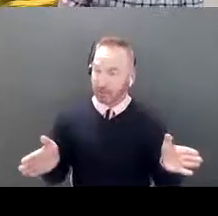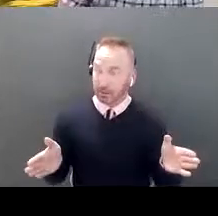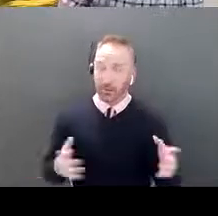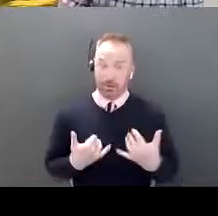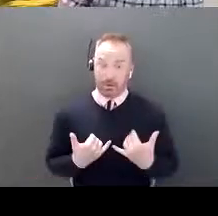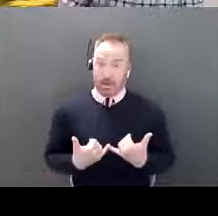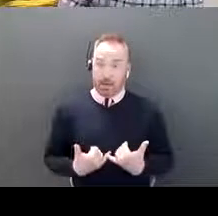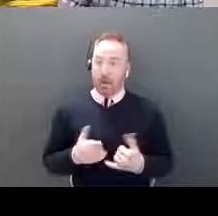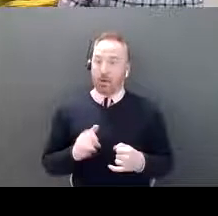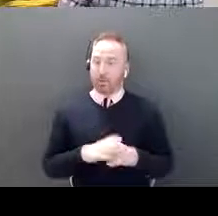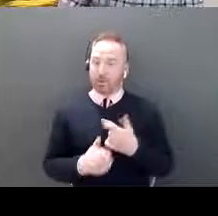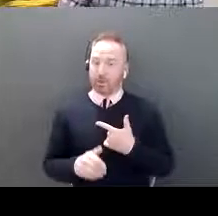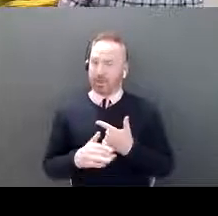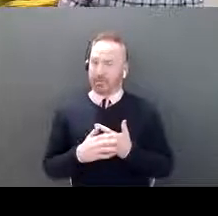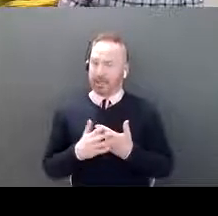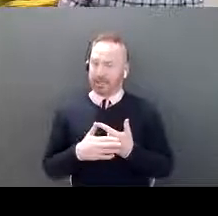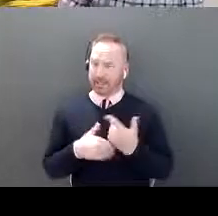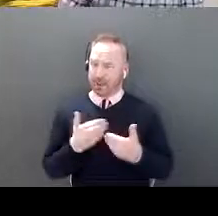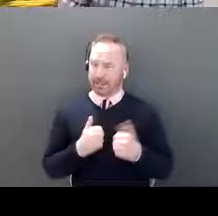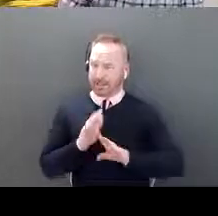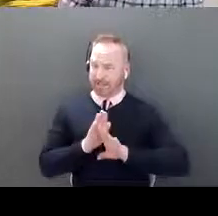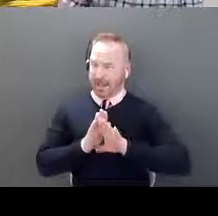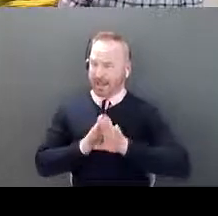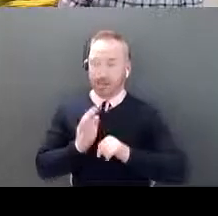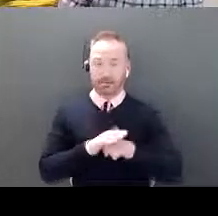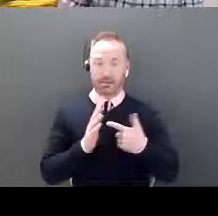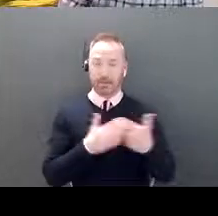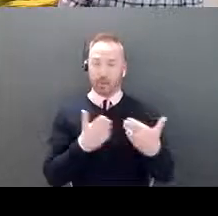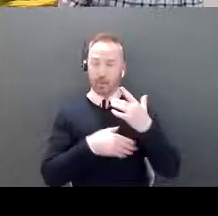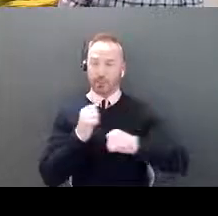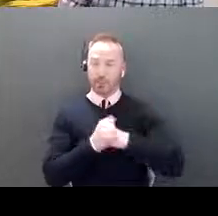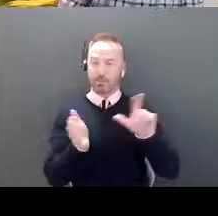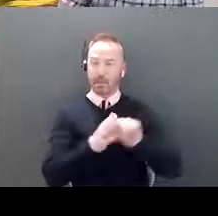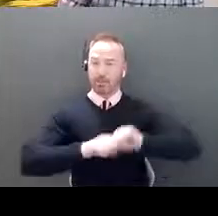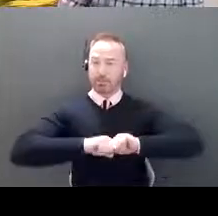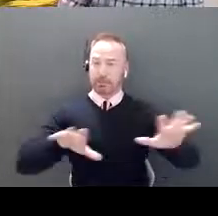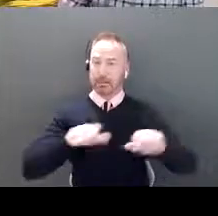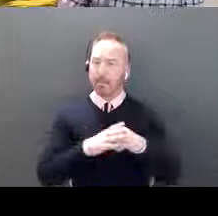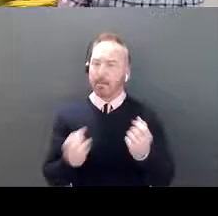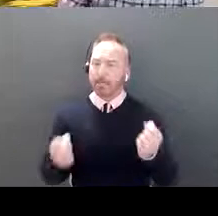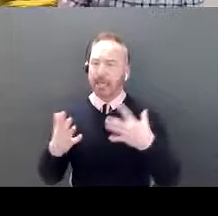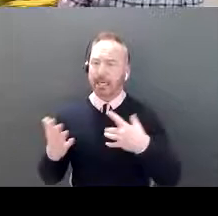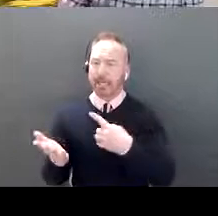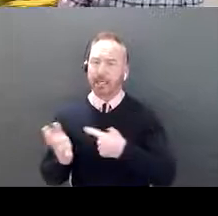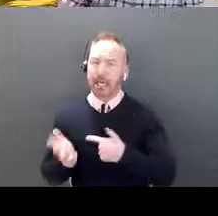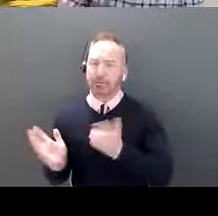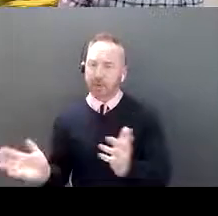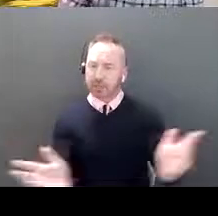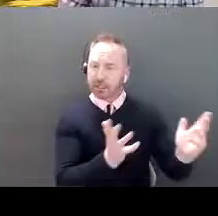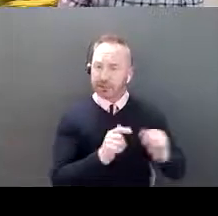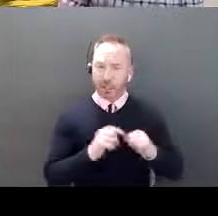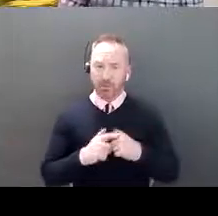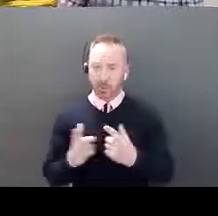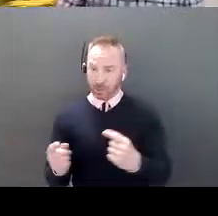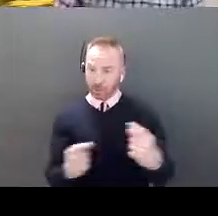publishing that in the new year, and we'll be having lots of conversations with people about what everyone can do, because everyone does have a role to